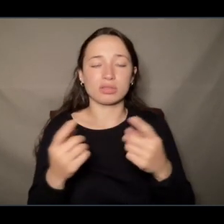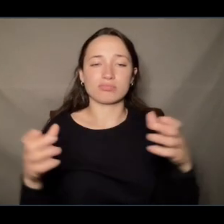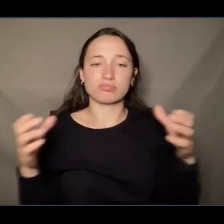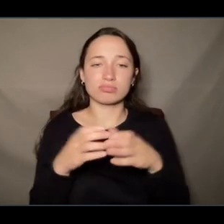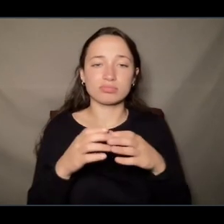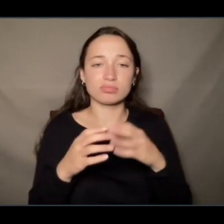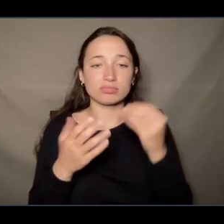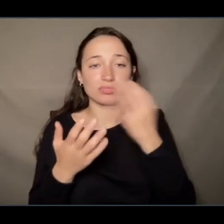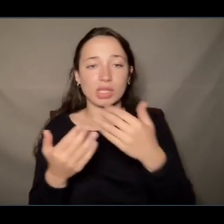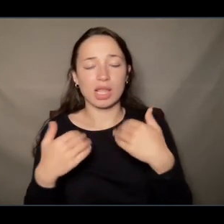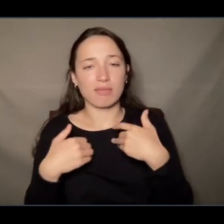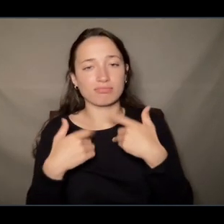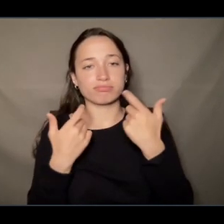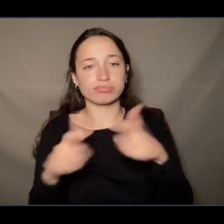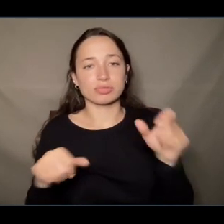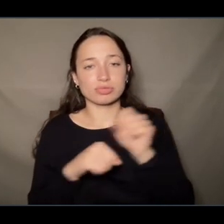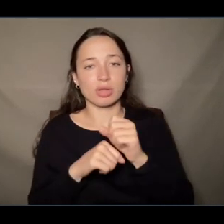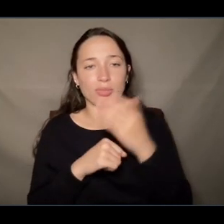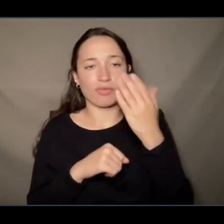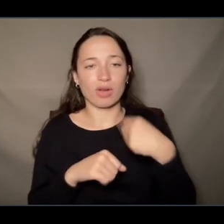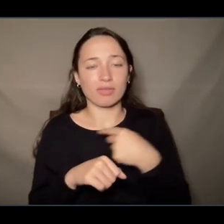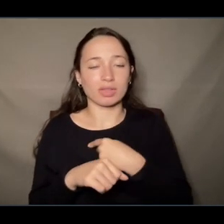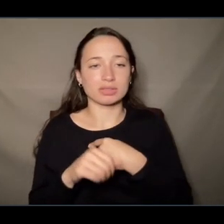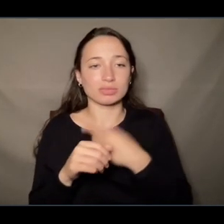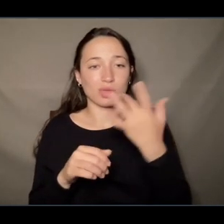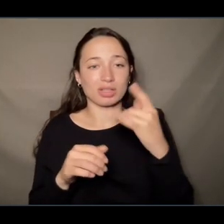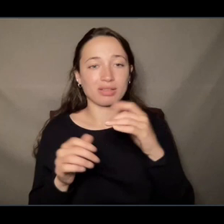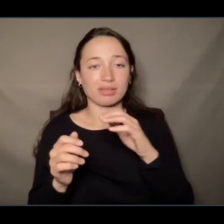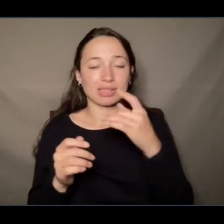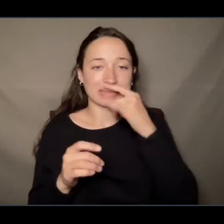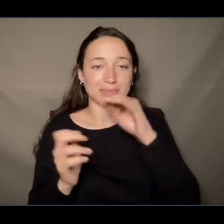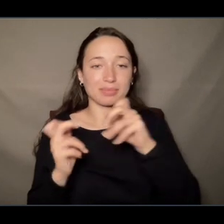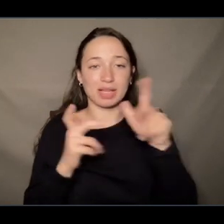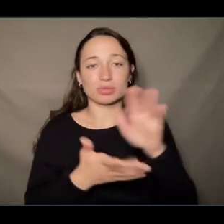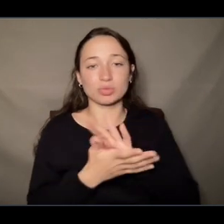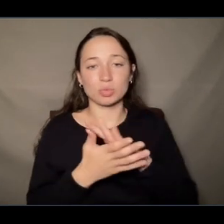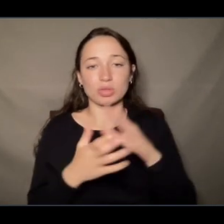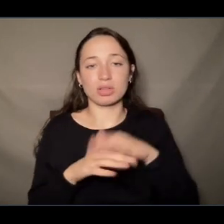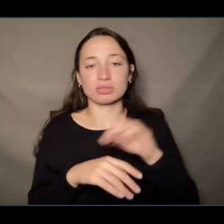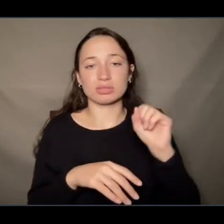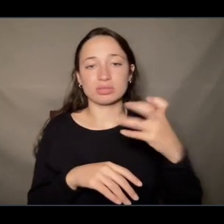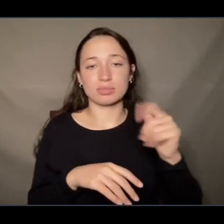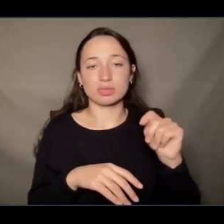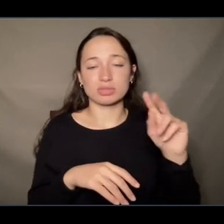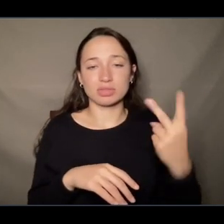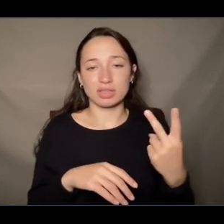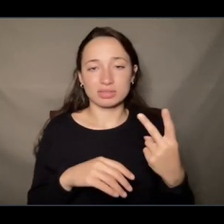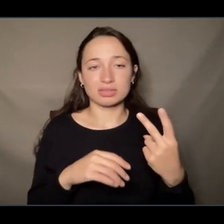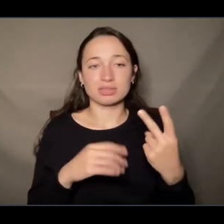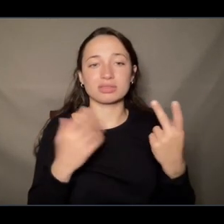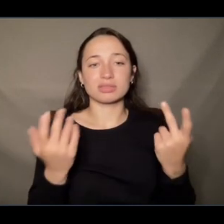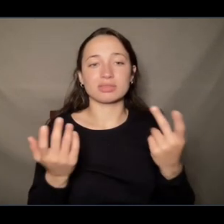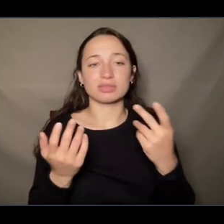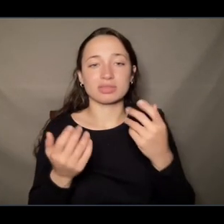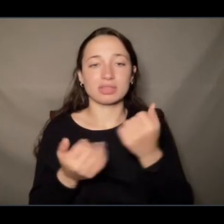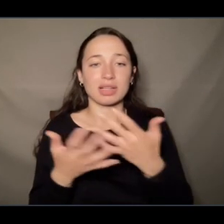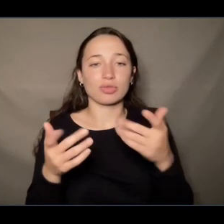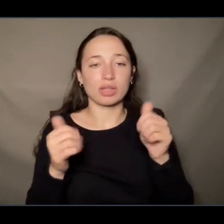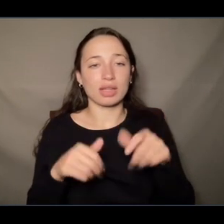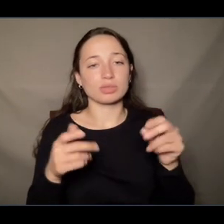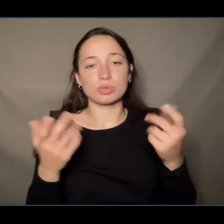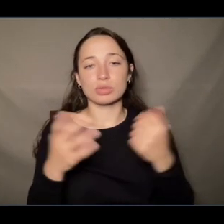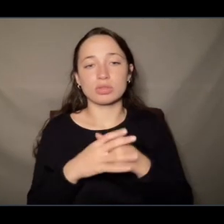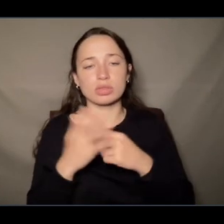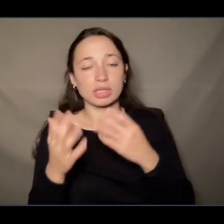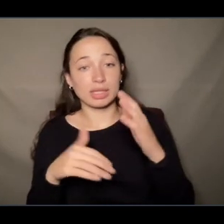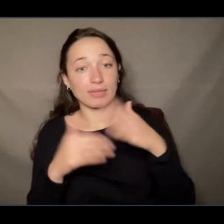together. We have a lofty job in front of us to get kids back to school on September 2nd. So anything you can do to